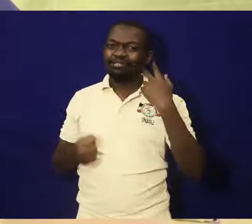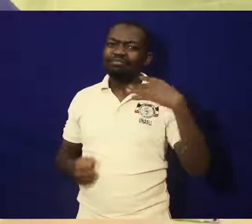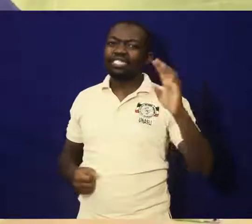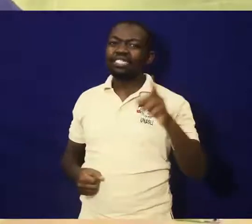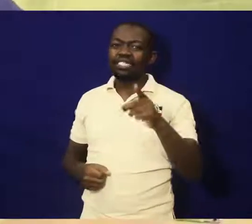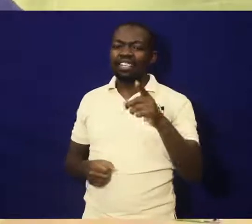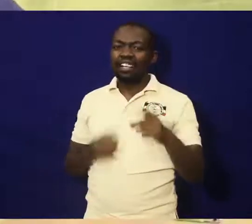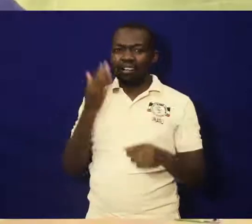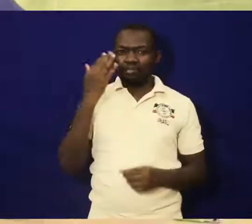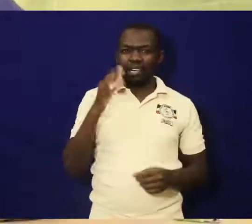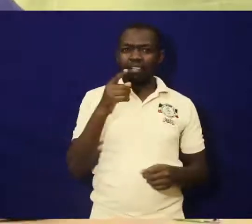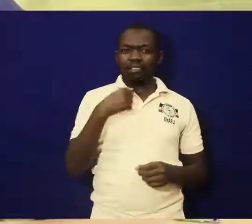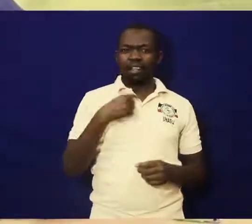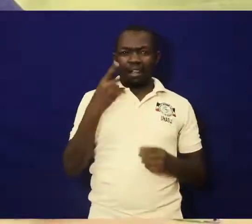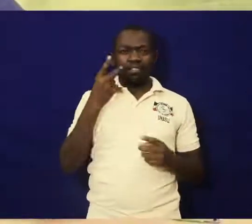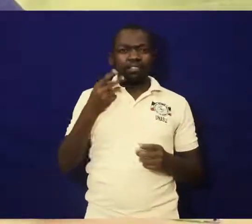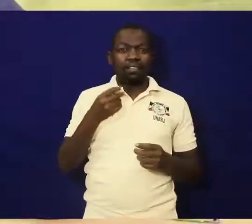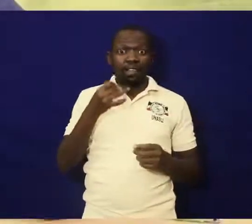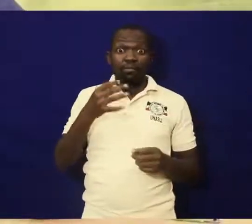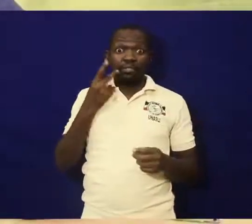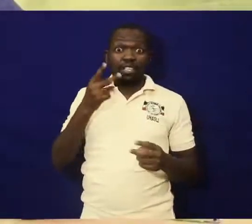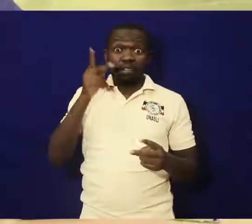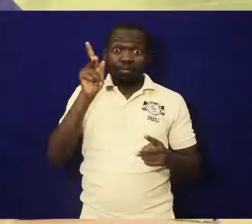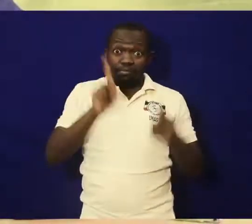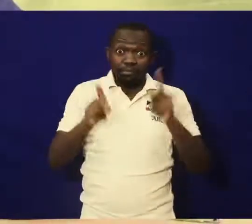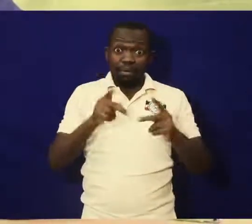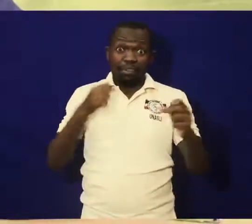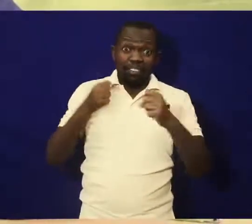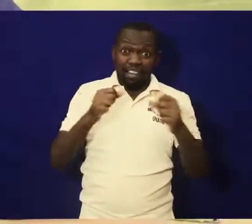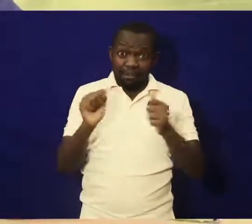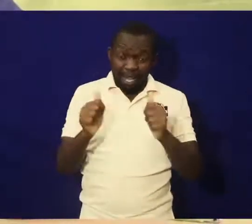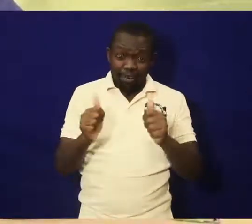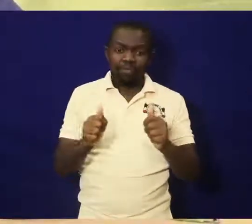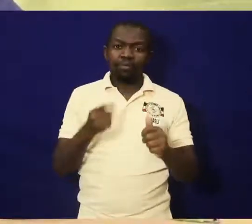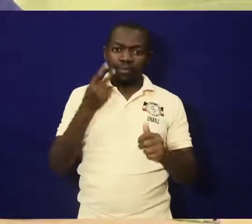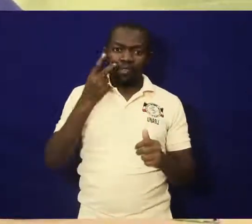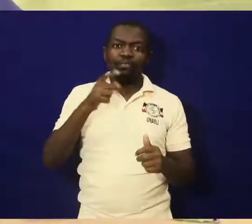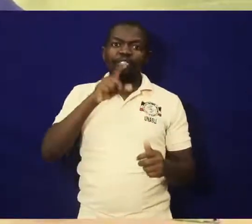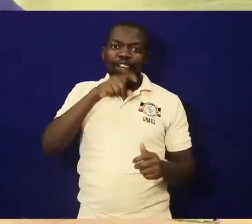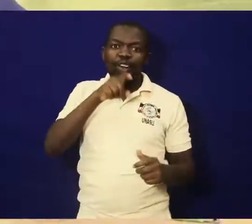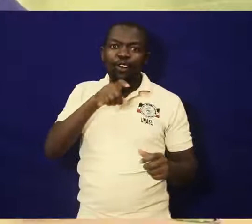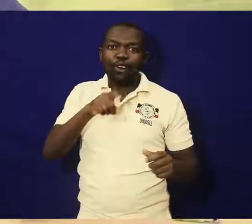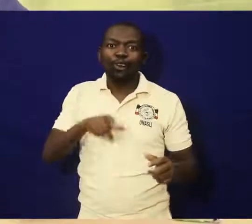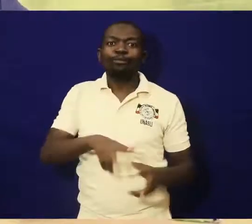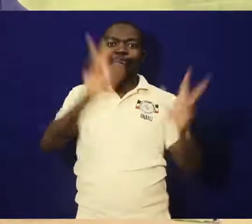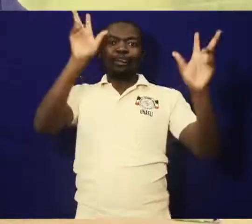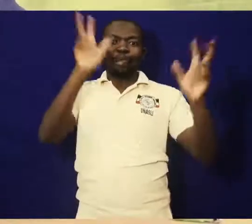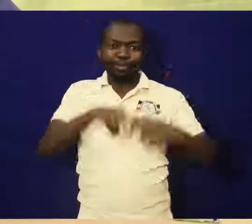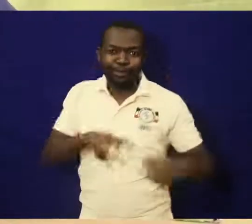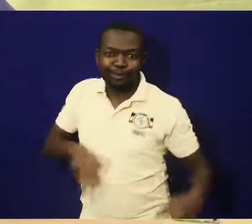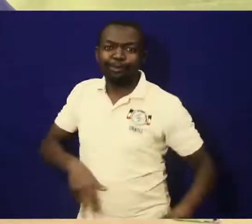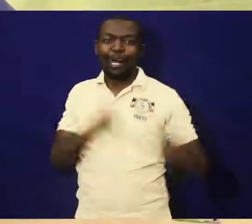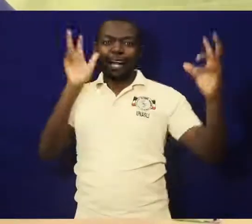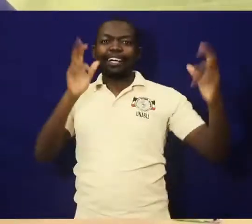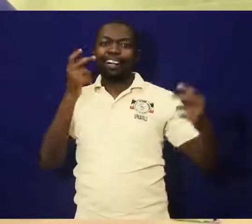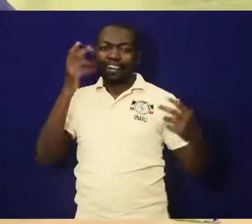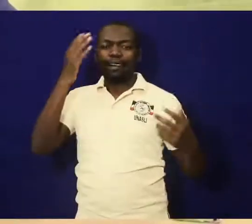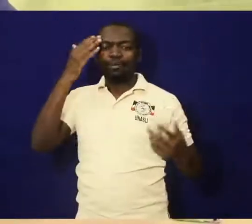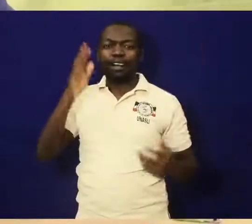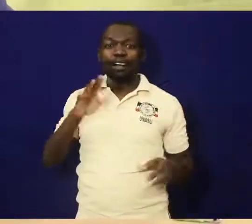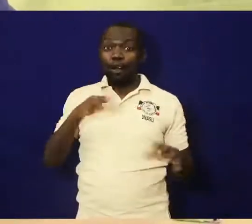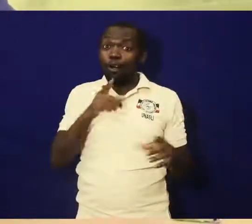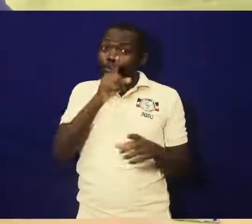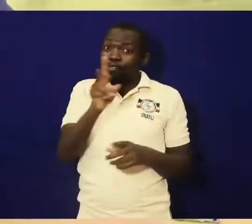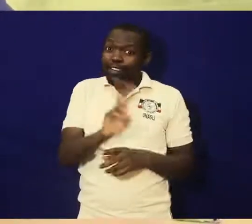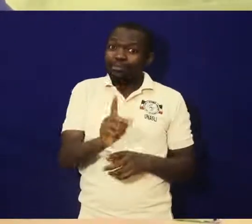At least you have ever seen cops fight. You have never seen people fight. And probably you have involved in a